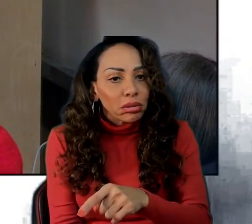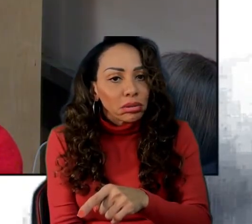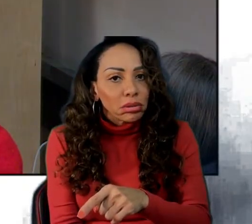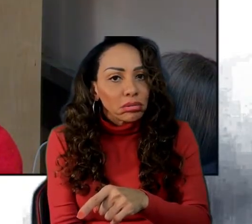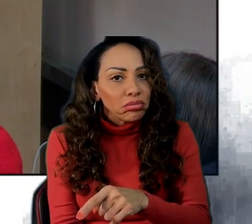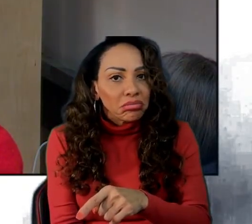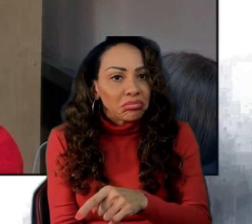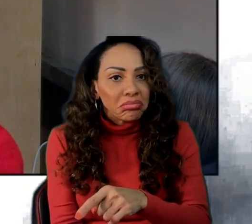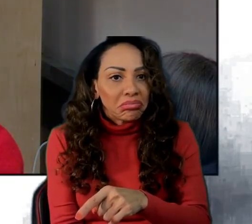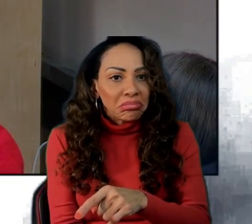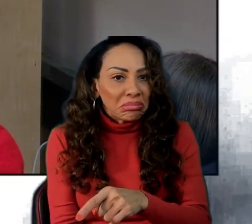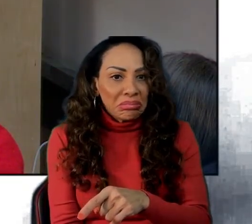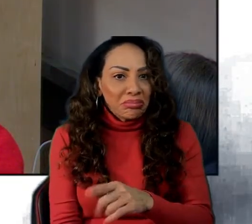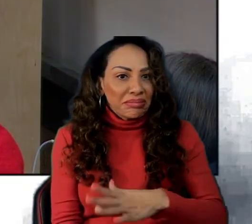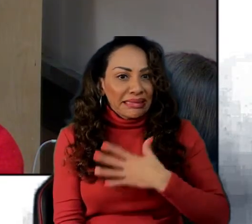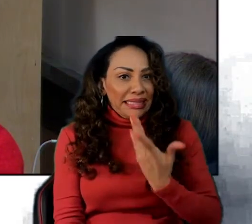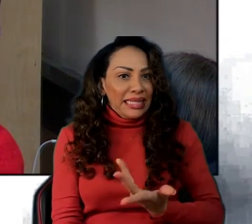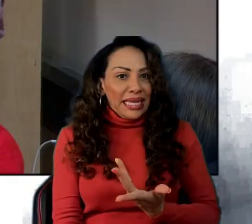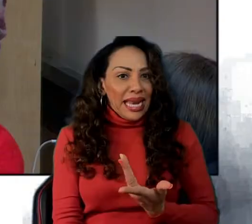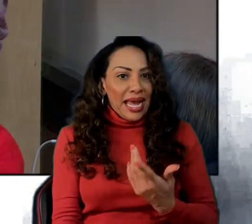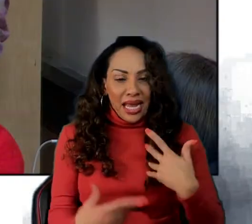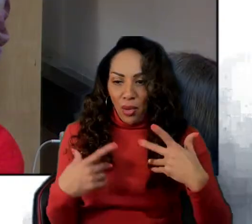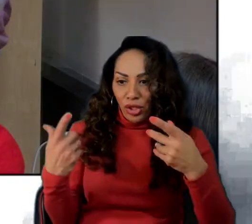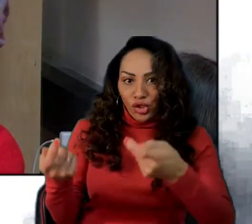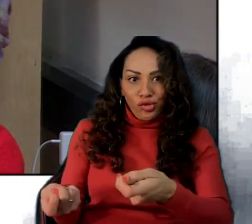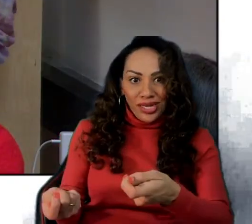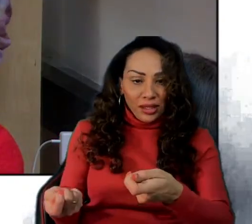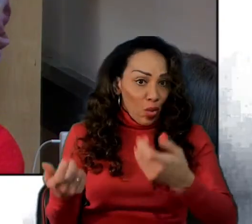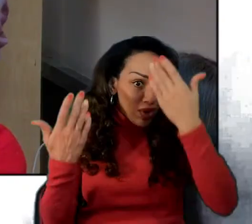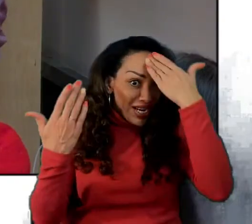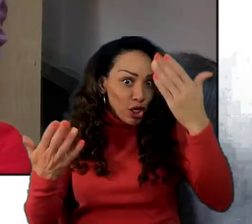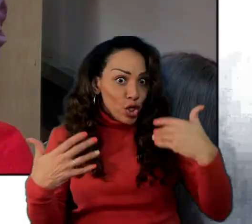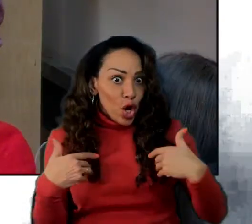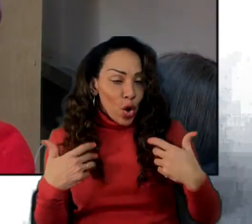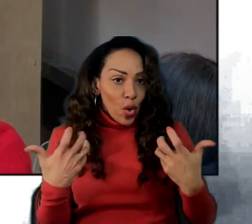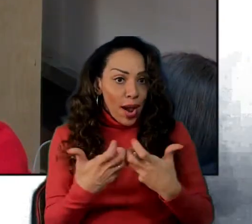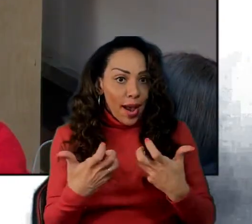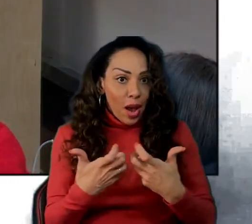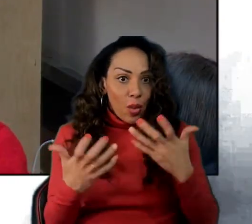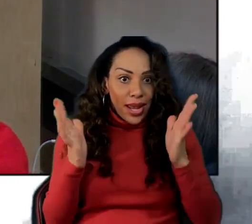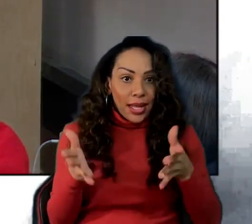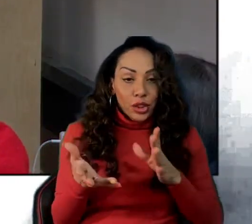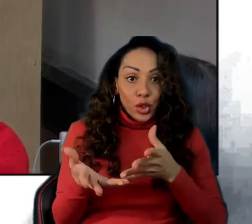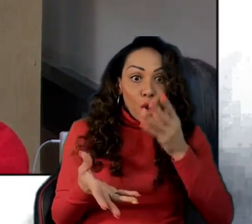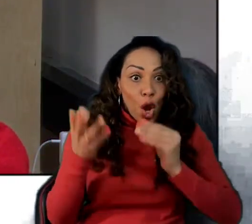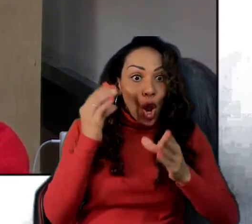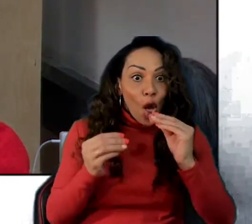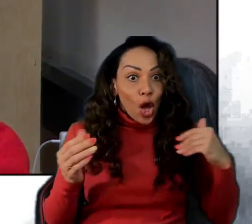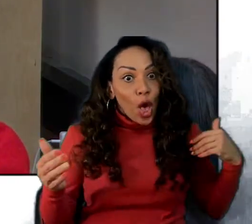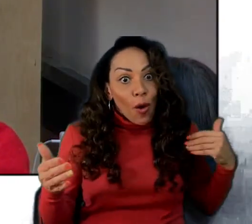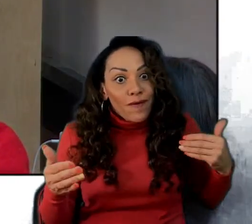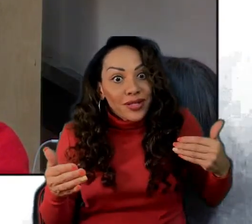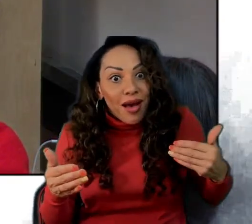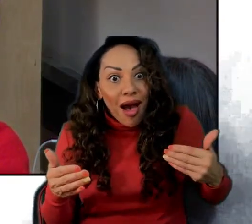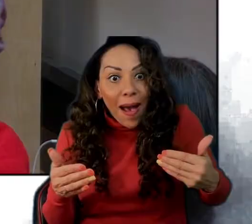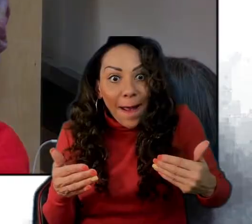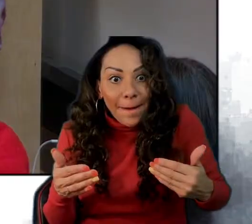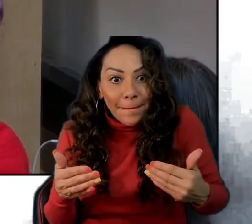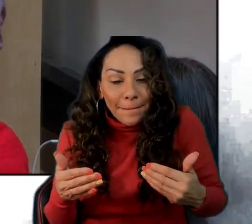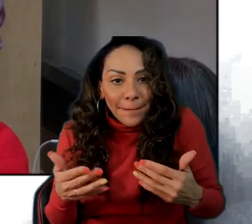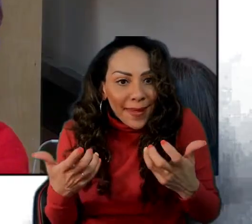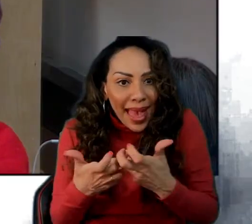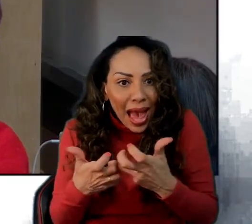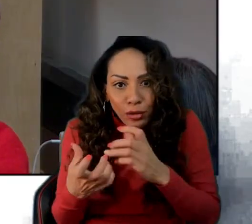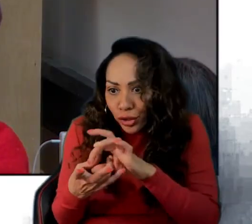we were treating it, and because we didn't know how to treat it, and we had to learn all of that stuff over time. And as